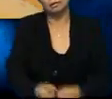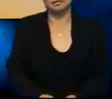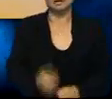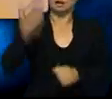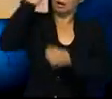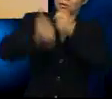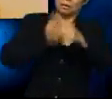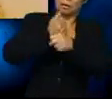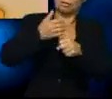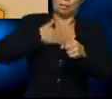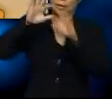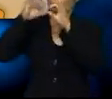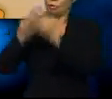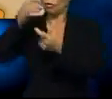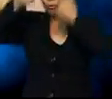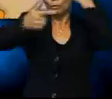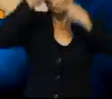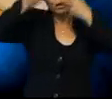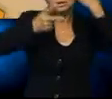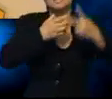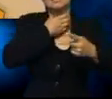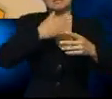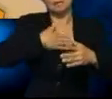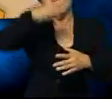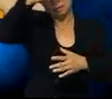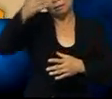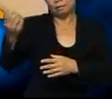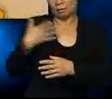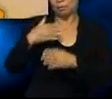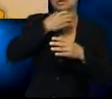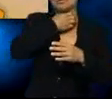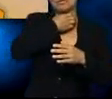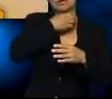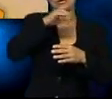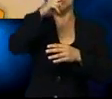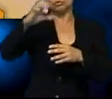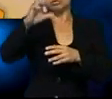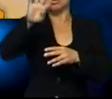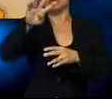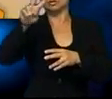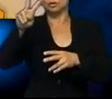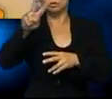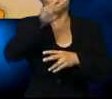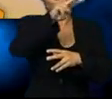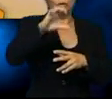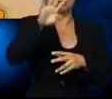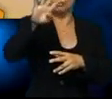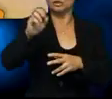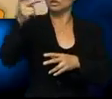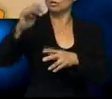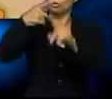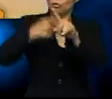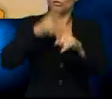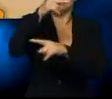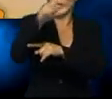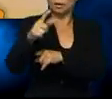there? Last year when my family visited Ipoh, my dad told me that Ipoh is about 240 kilometers